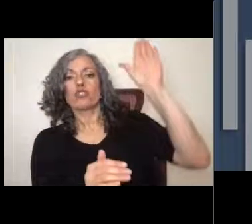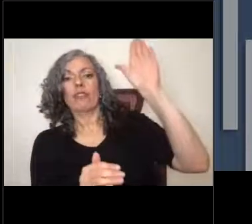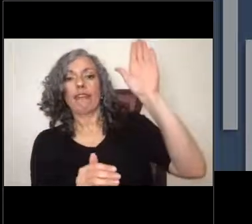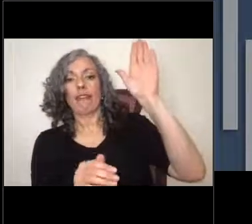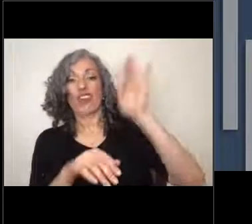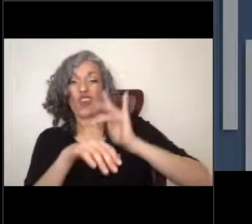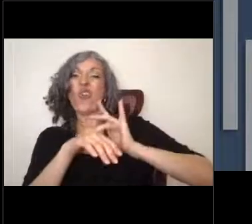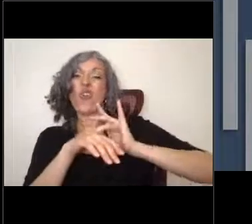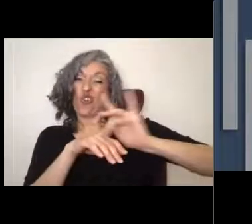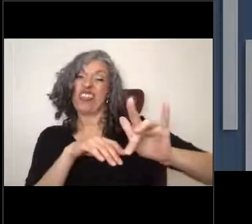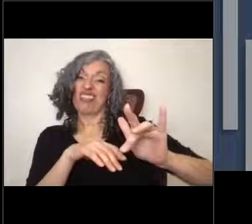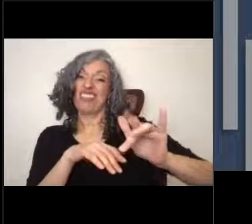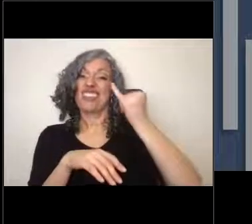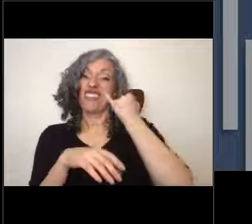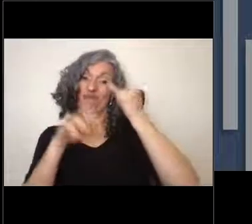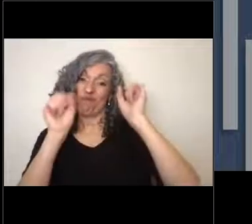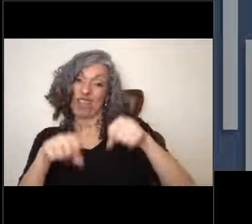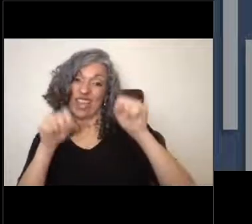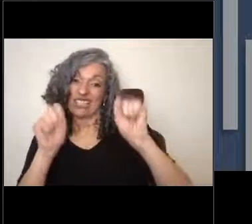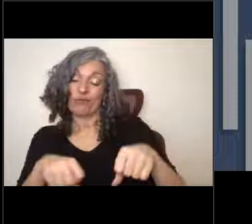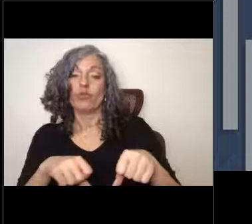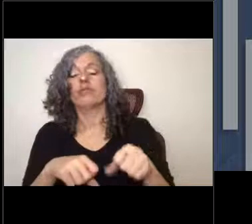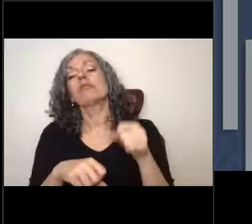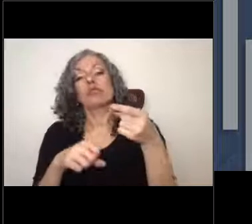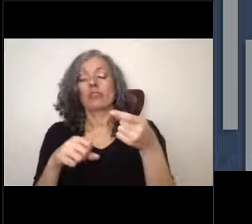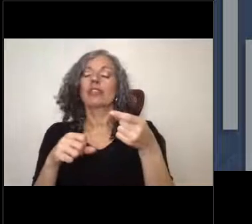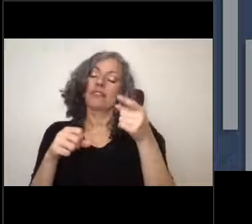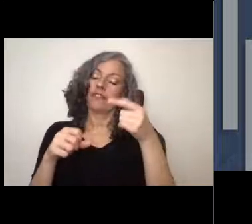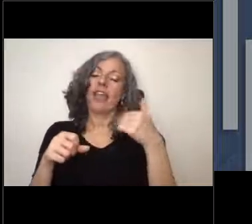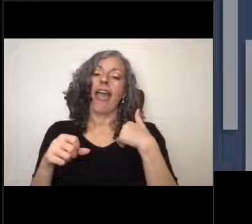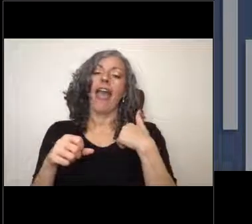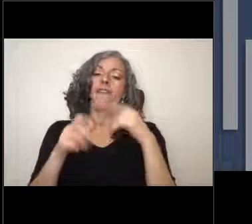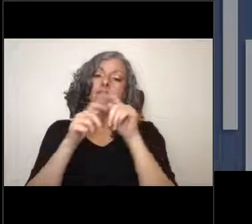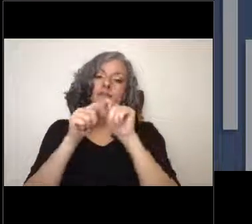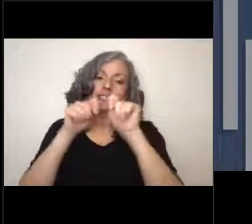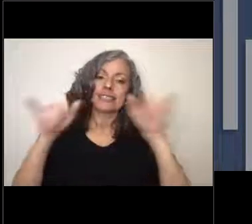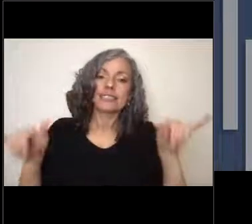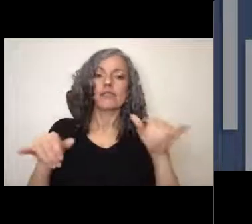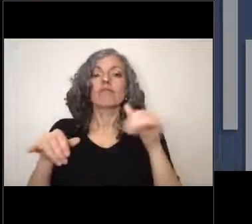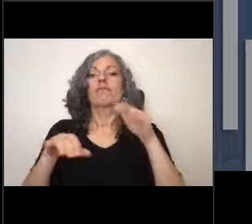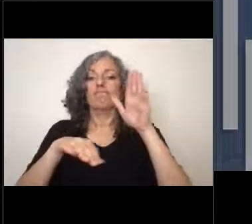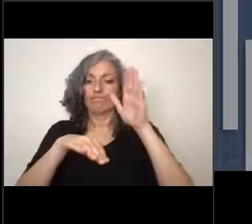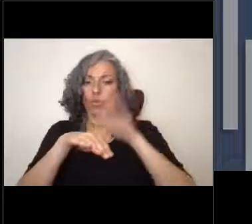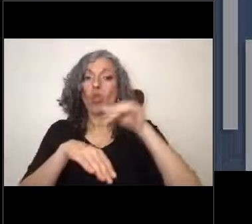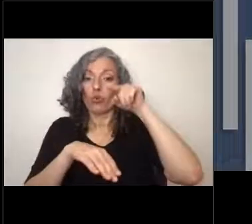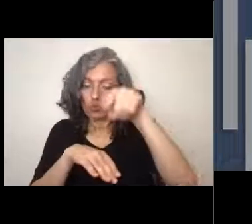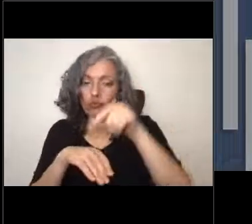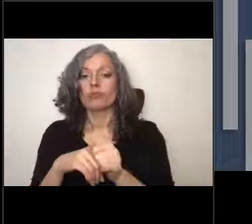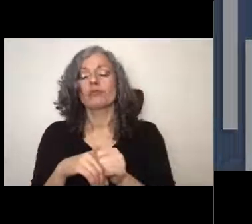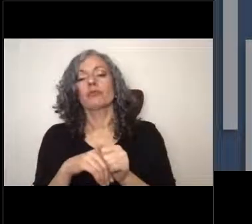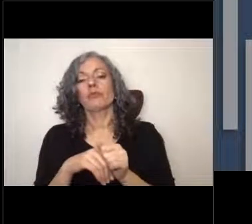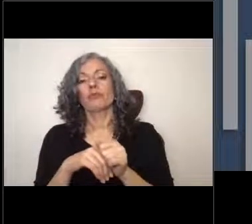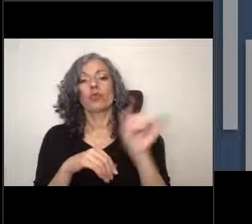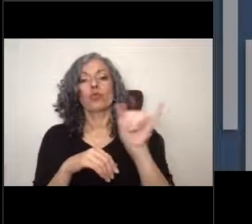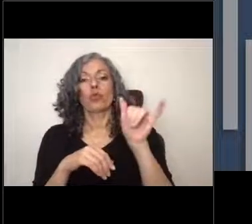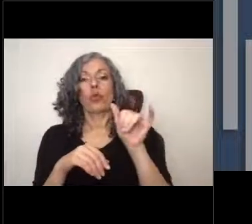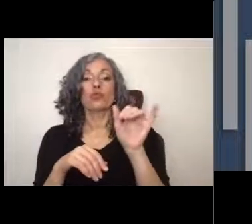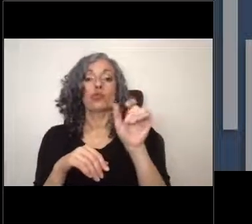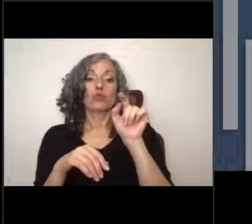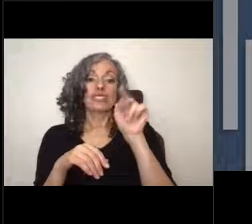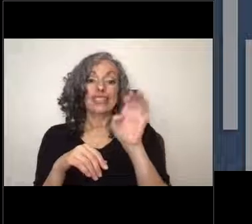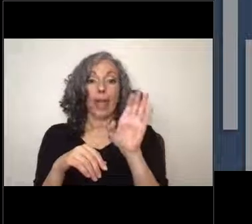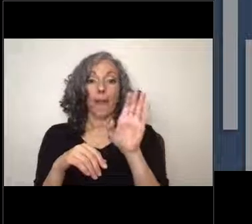into the item as you can to give the system time to acknowledge you. Alternately, you may use the questions tab to submit your comment.